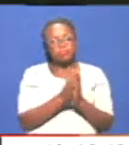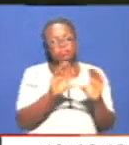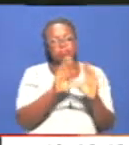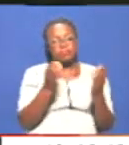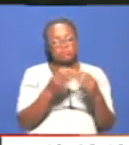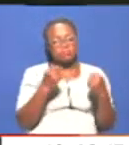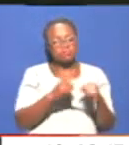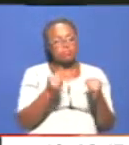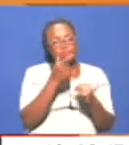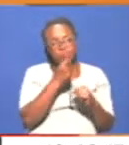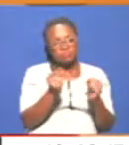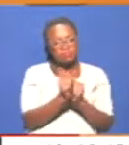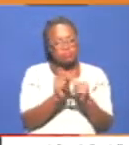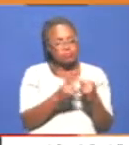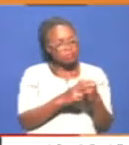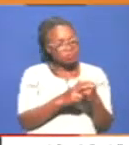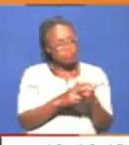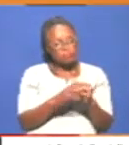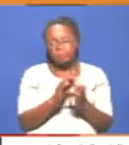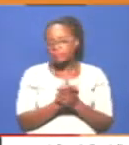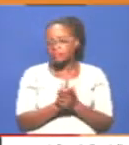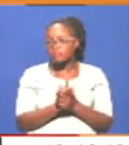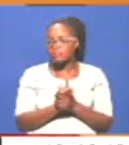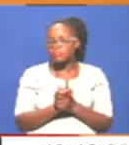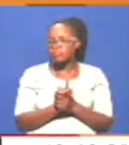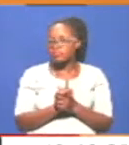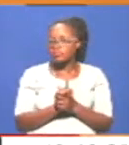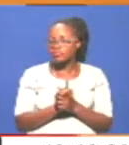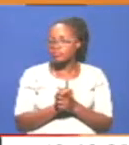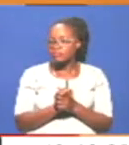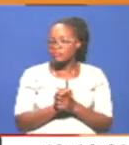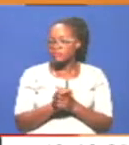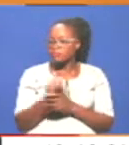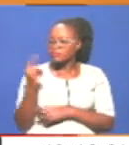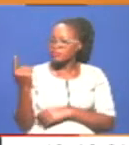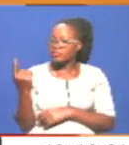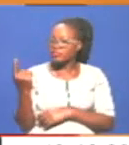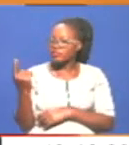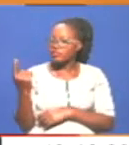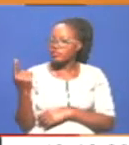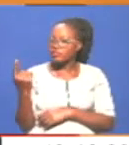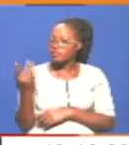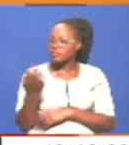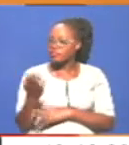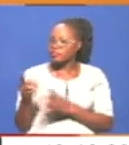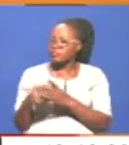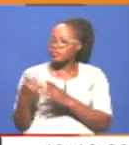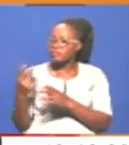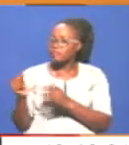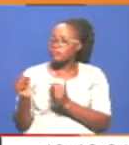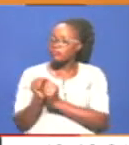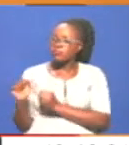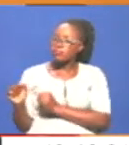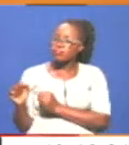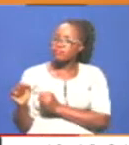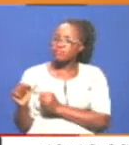Okay, actually, what has happened over the years is that, firstly, this event started in 2015. So what we